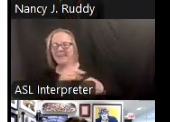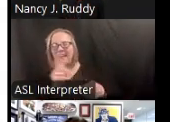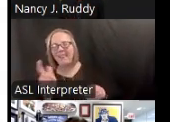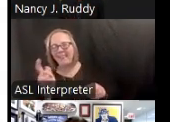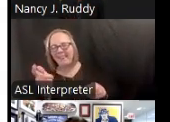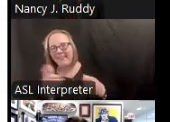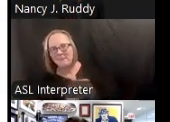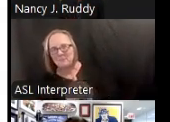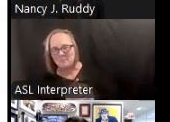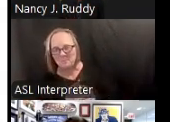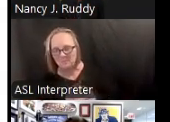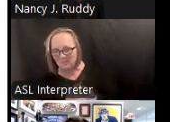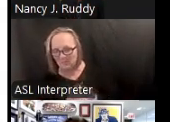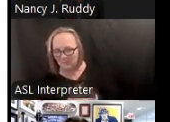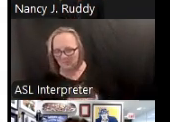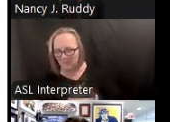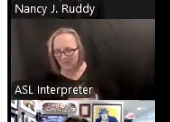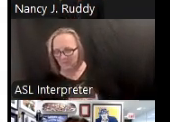have